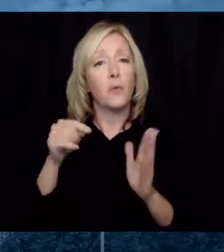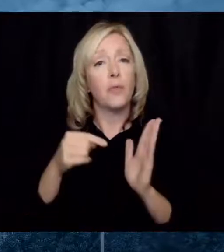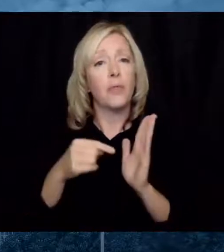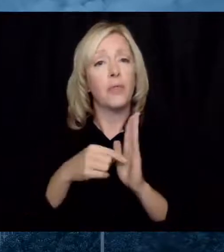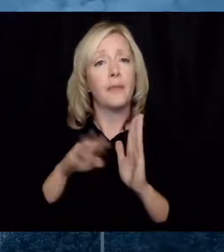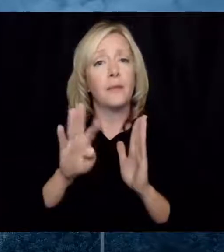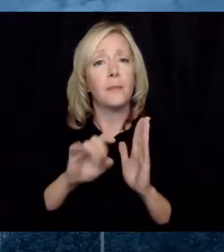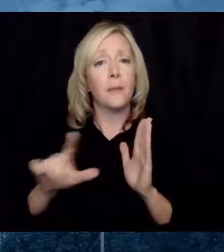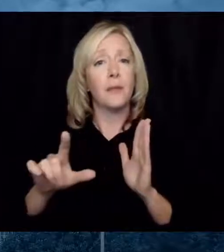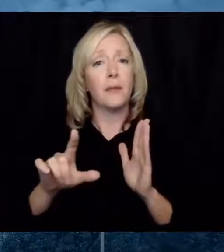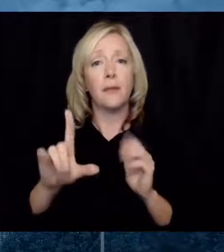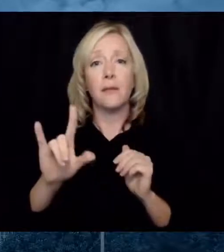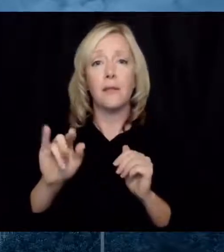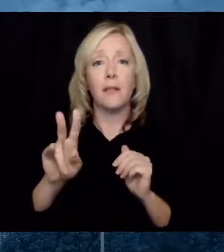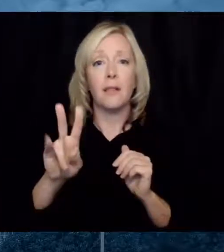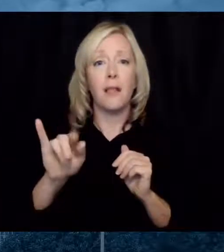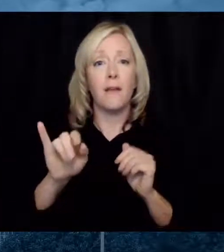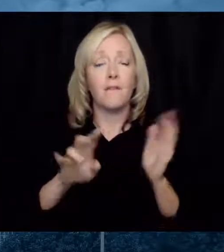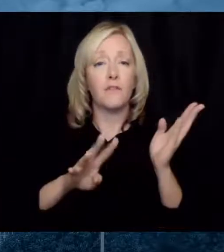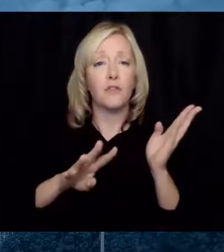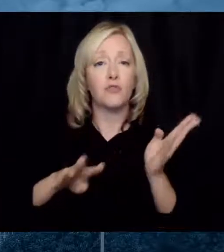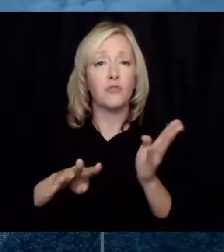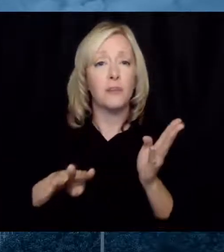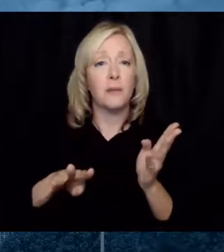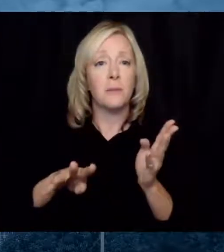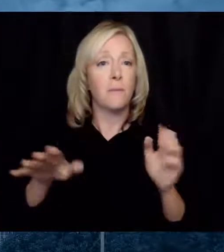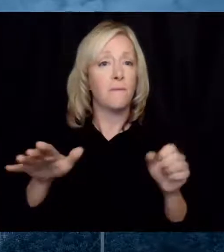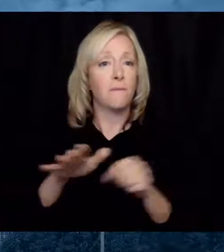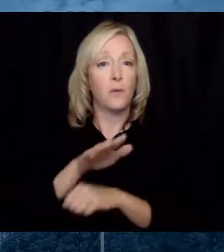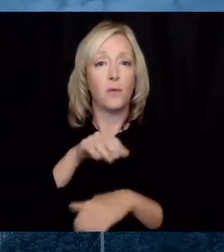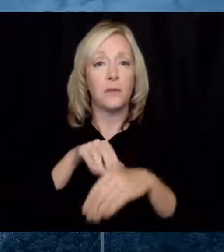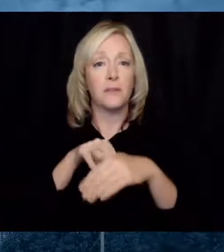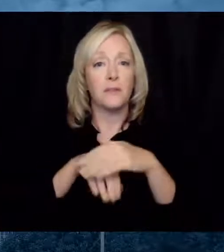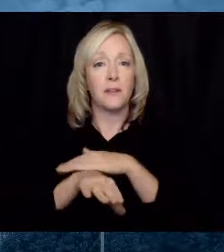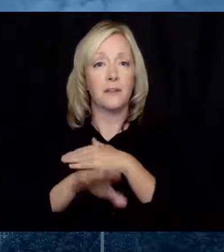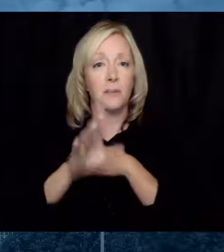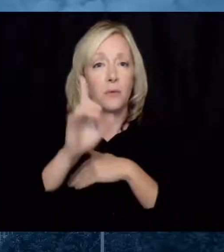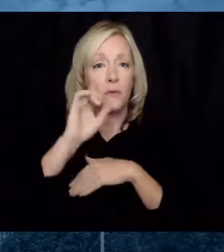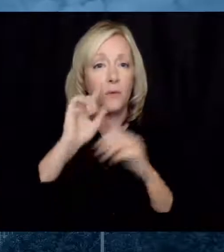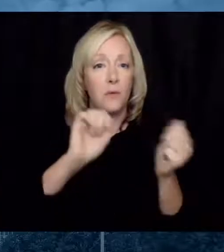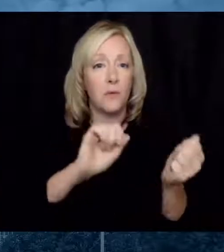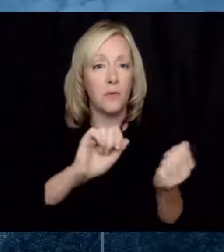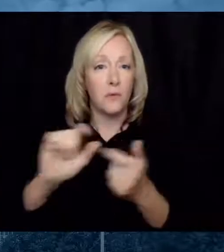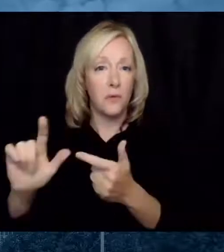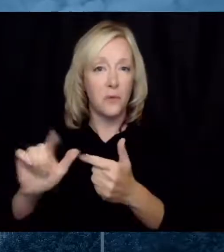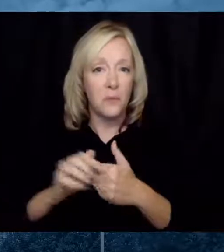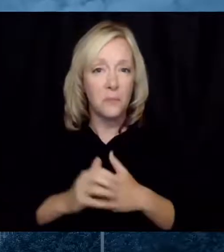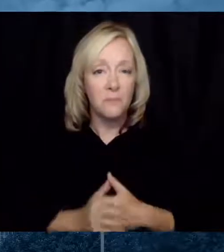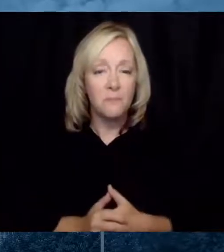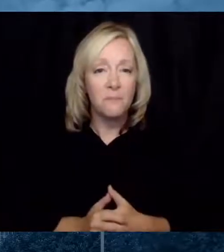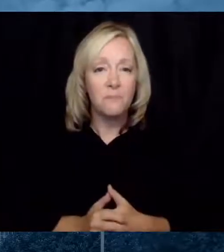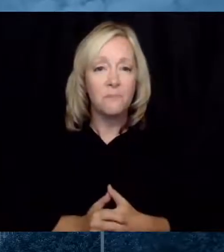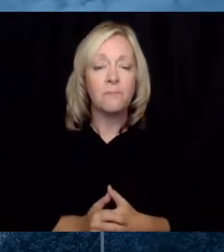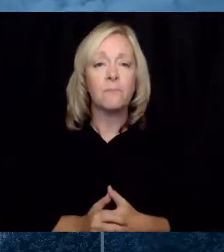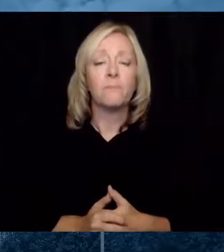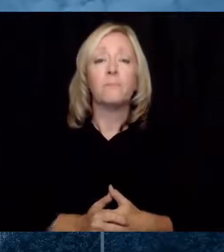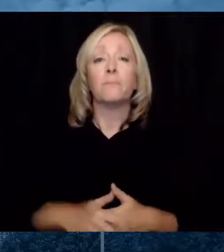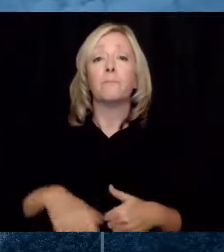be live streamed to make it accessible to everyone. Paying people